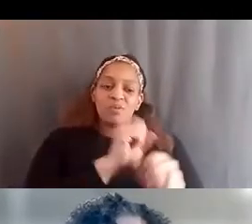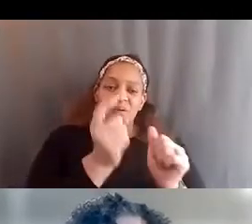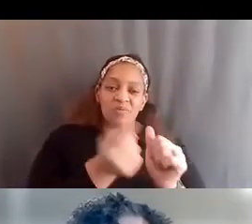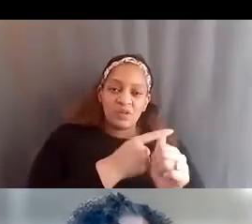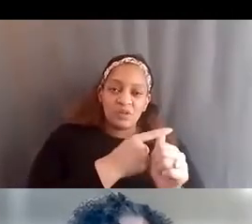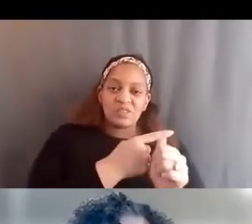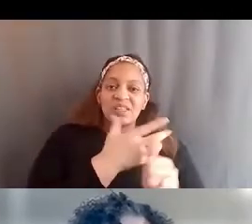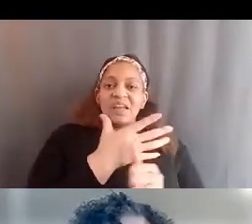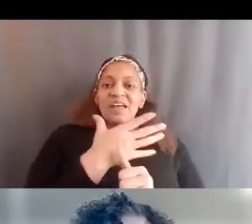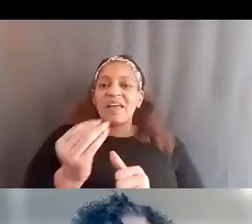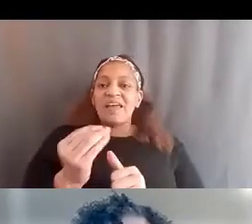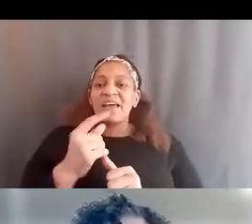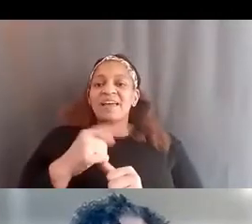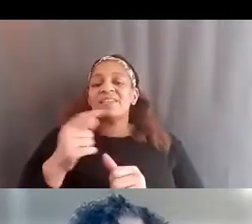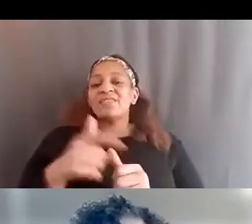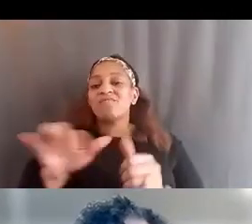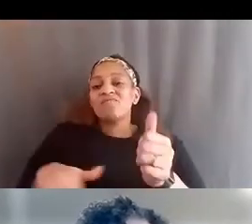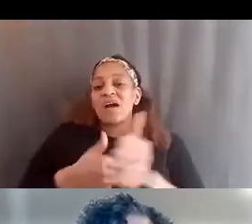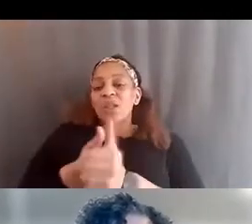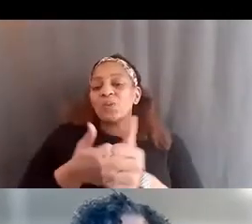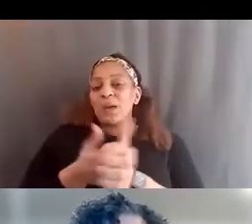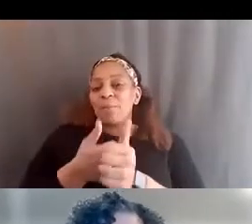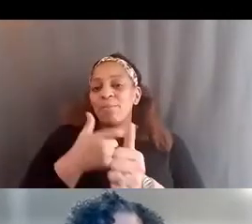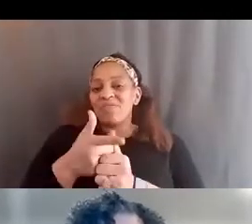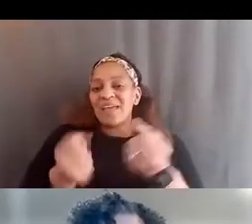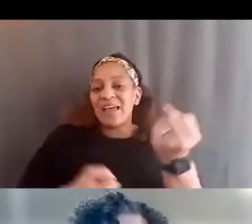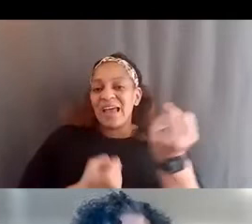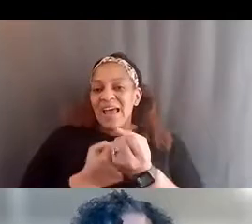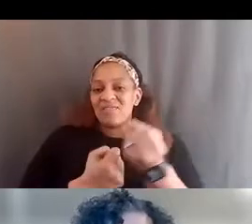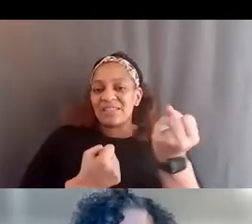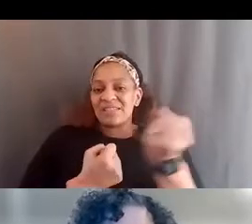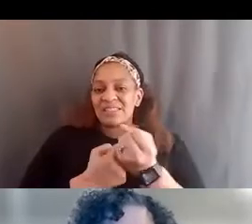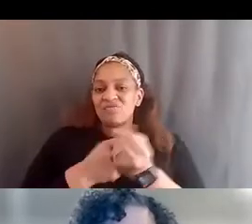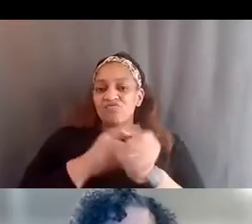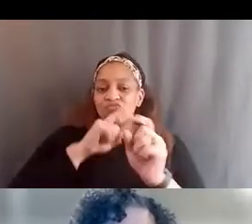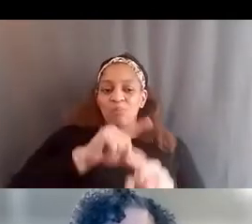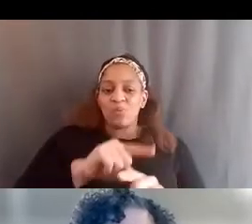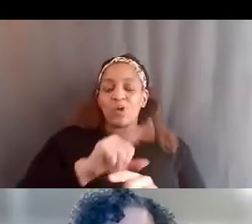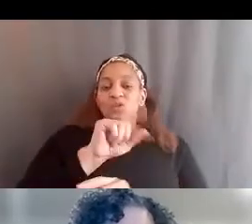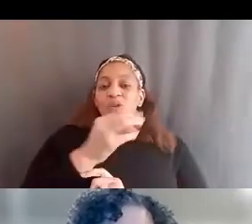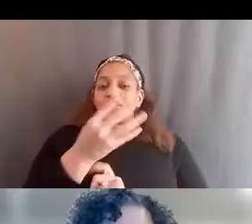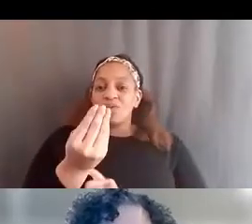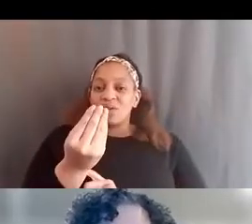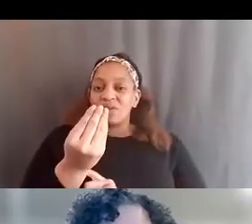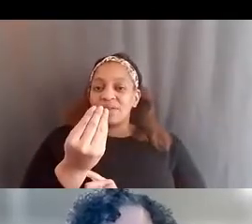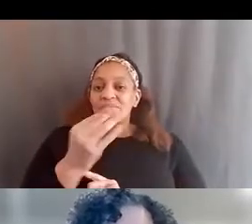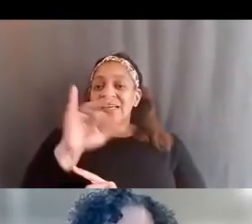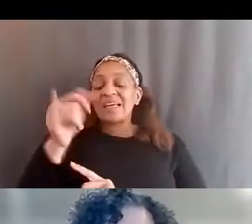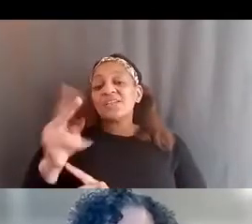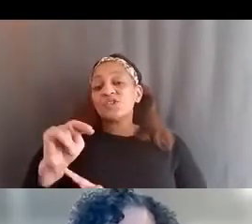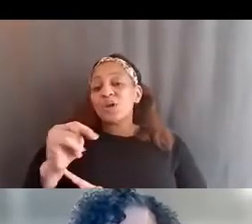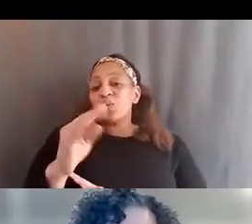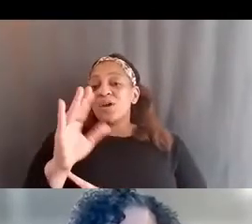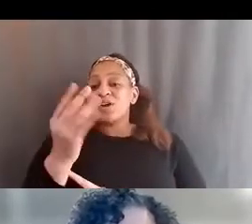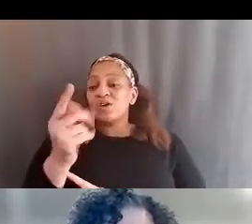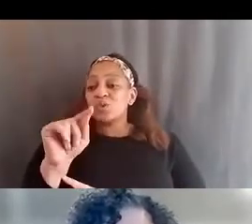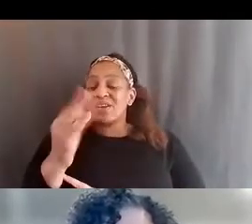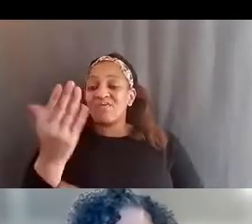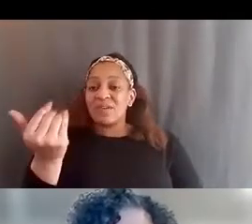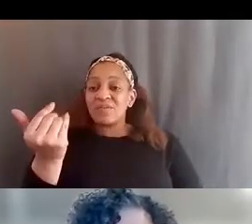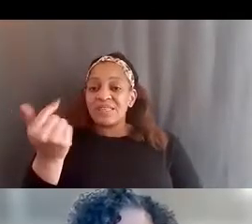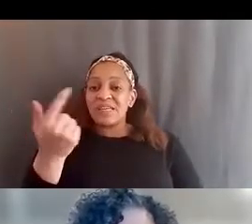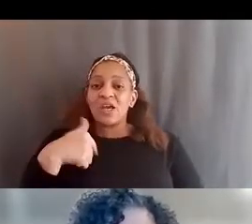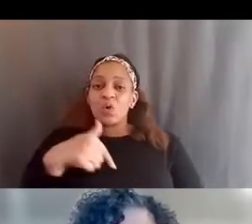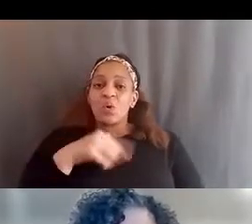advocacy report in 2014. In January 2015, the Michigan DD Council applied for and received a